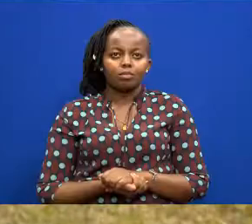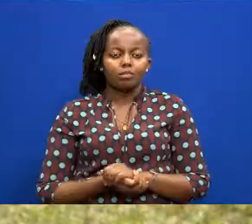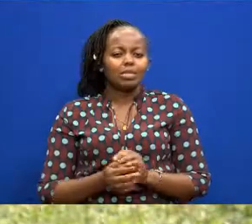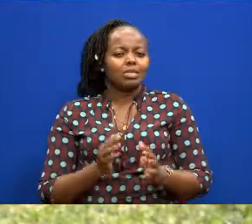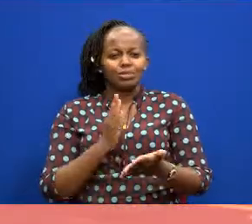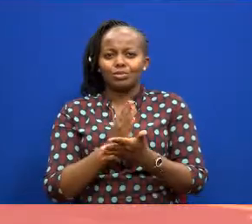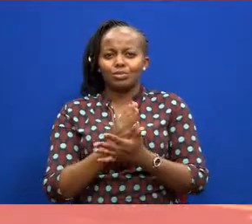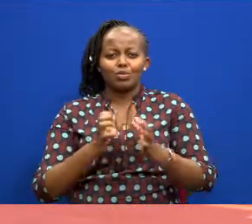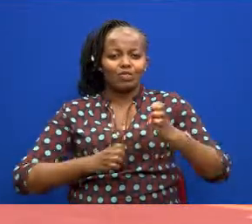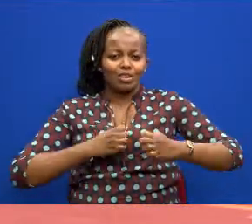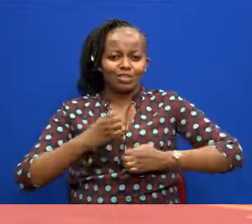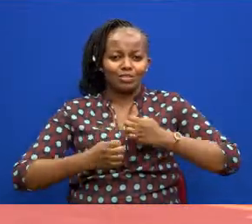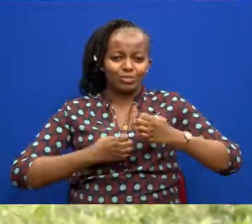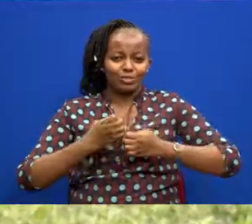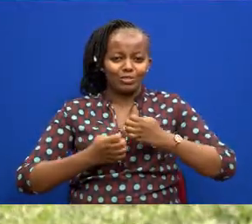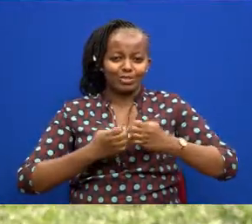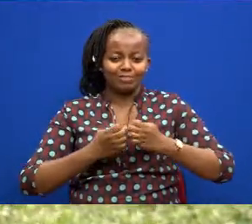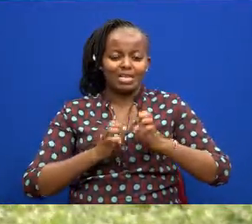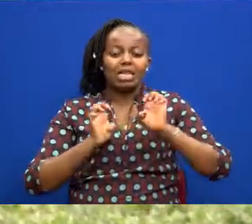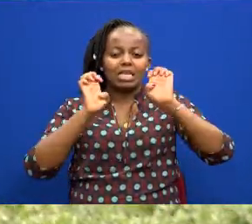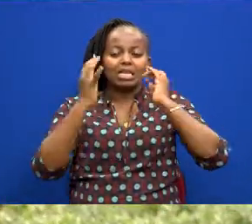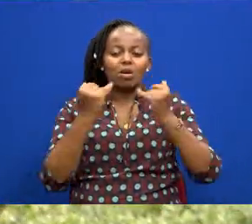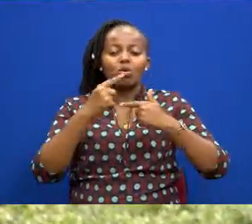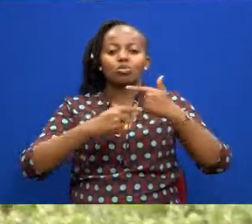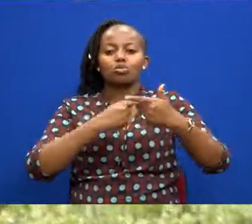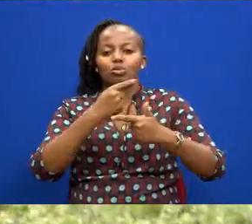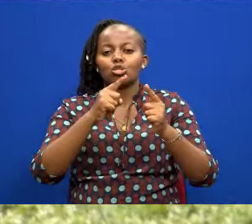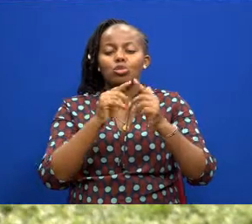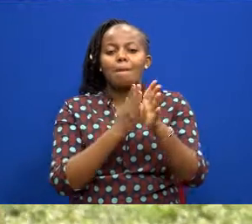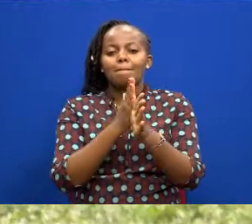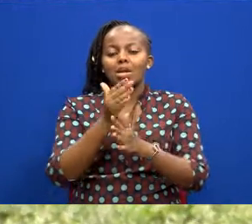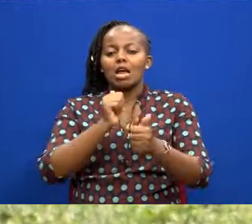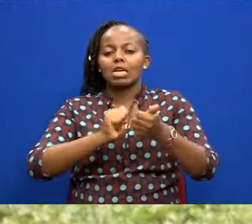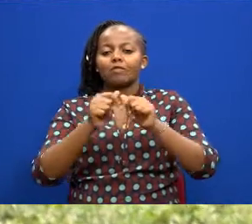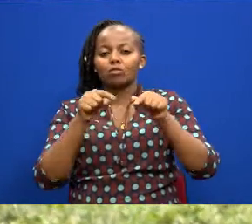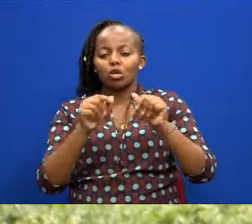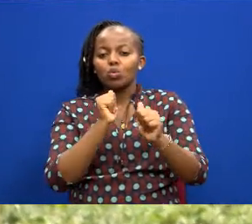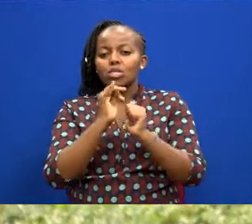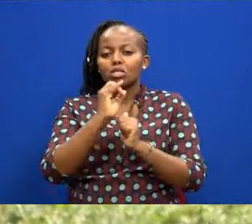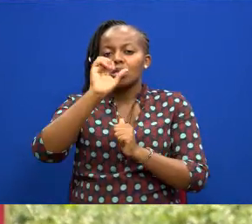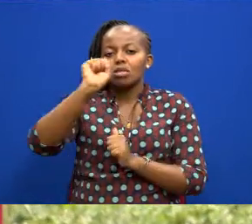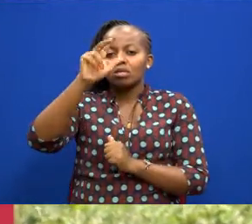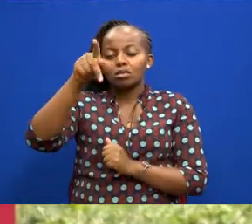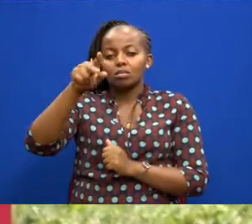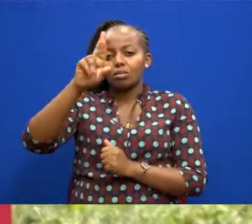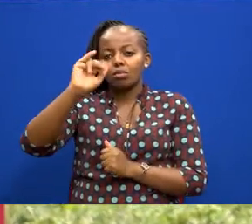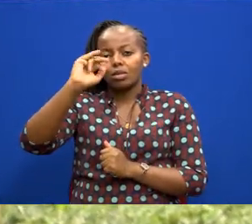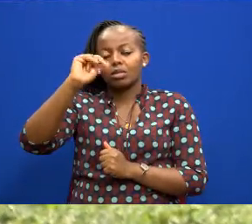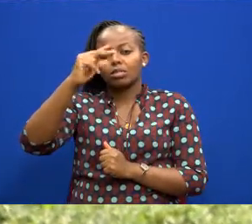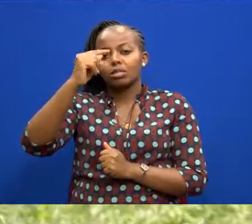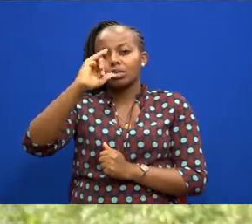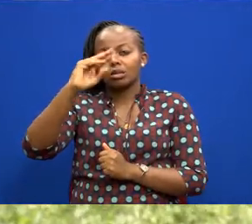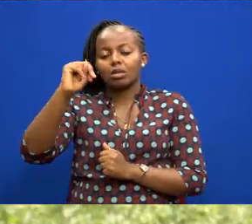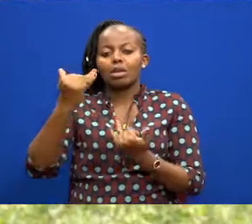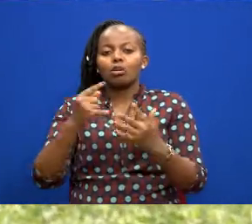We have really enjoyed our warm-up session, and now we're moving on to the core of our activity today, which is sprinting. And to start us